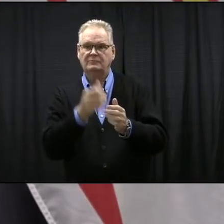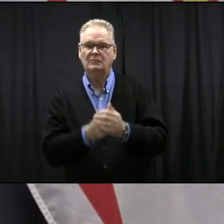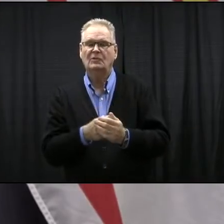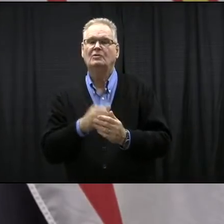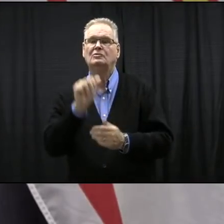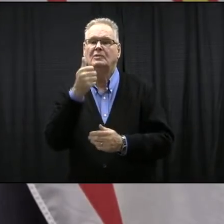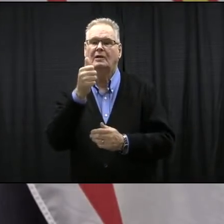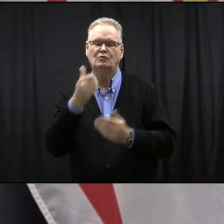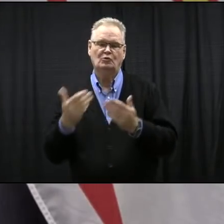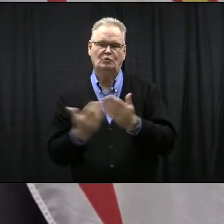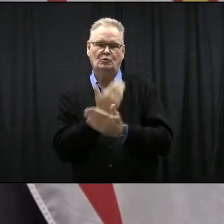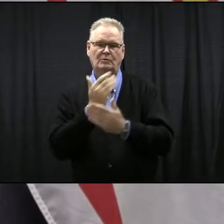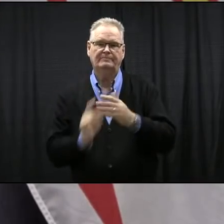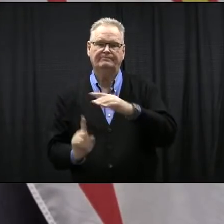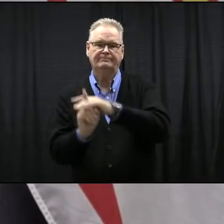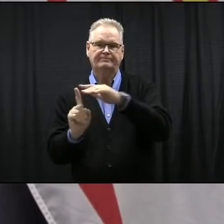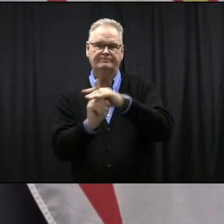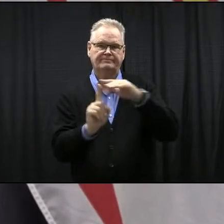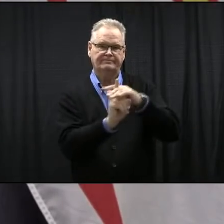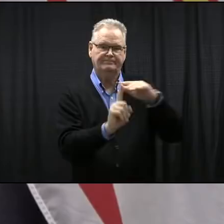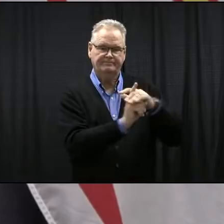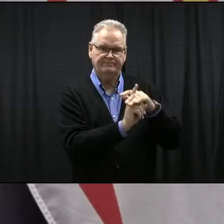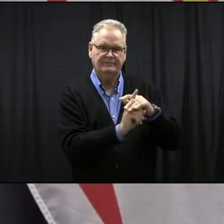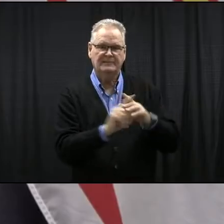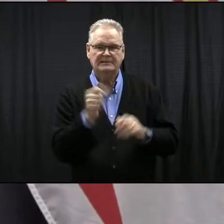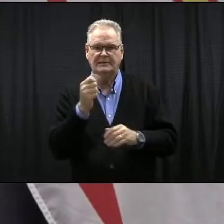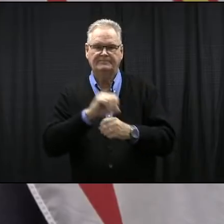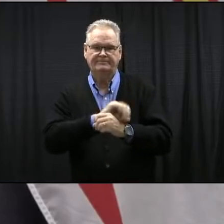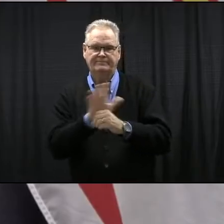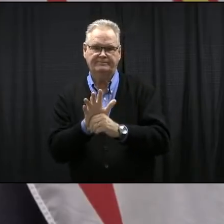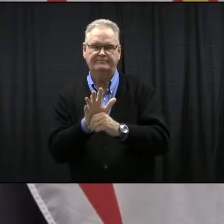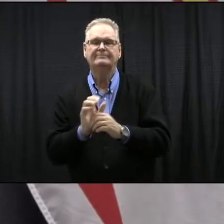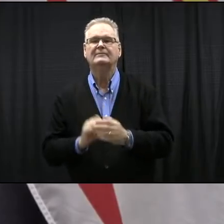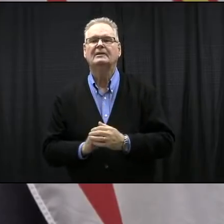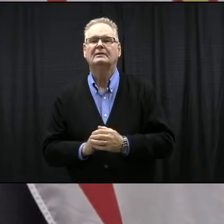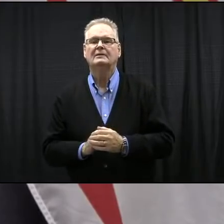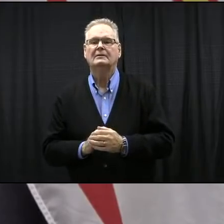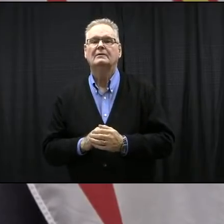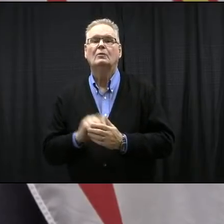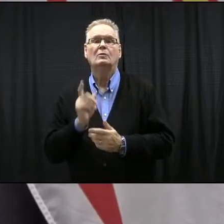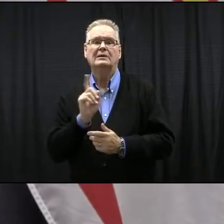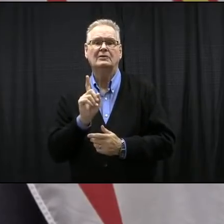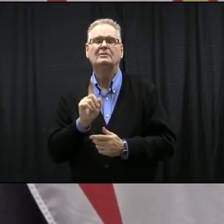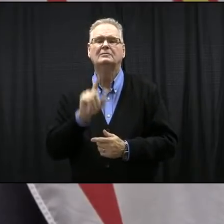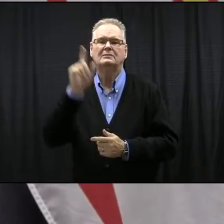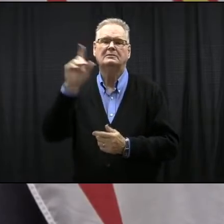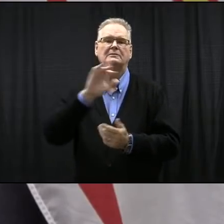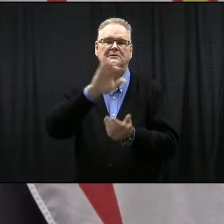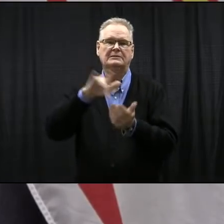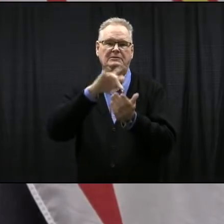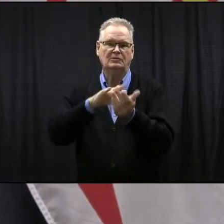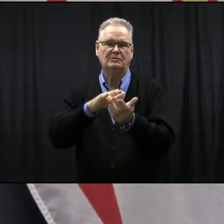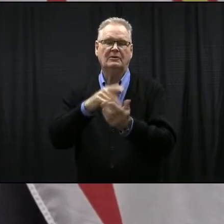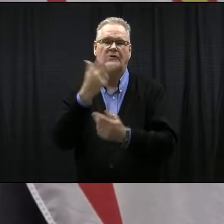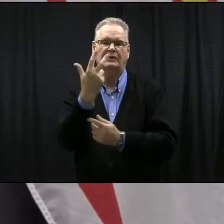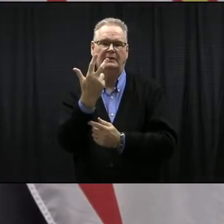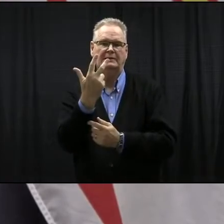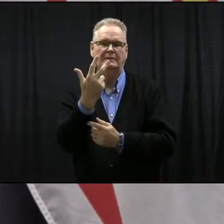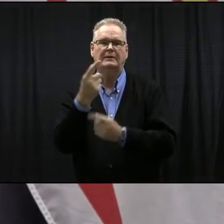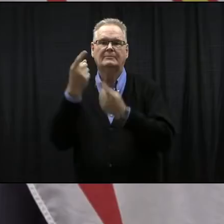cases of COVID in our province. In the Central Health region, there are 3 cases, all related to travel.